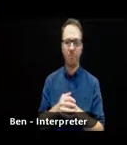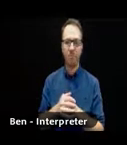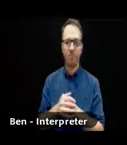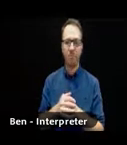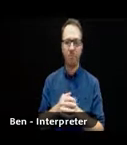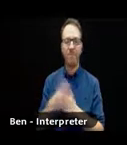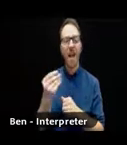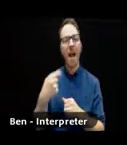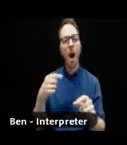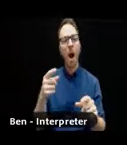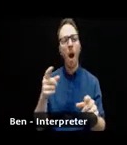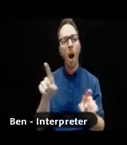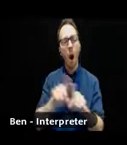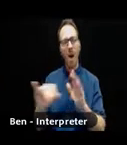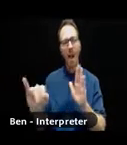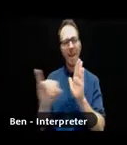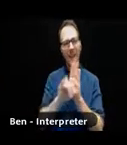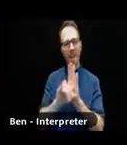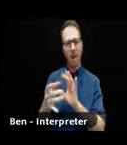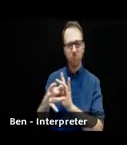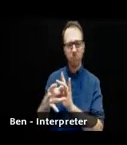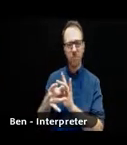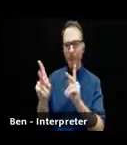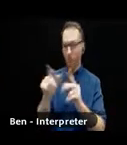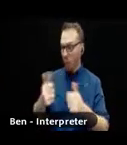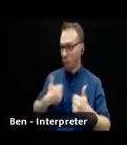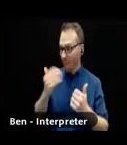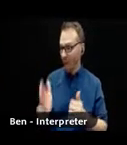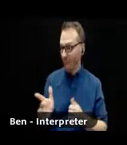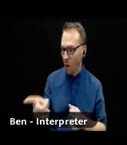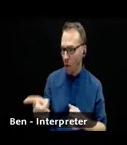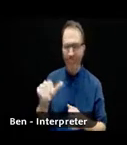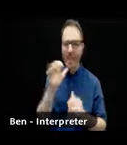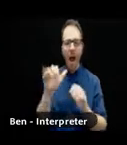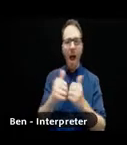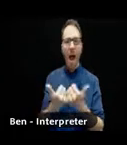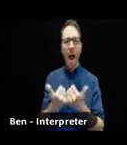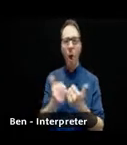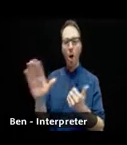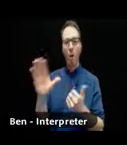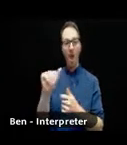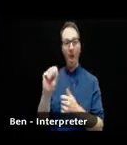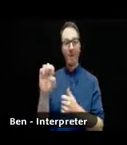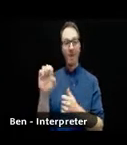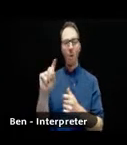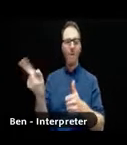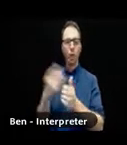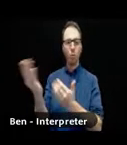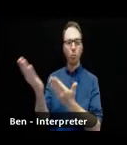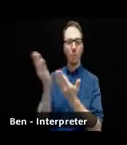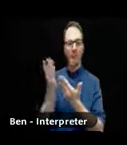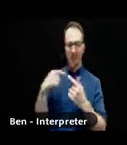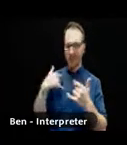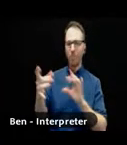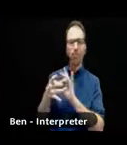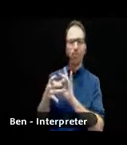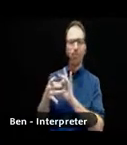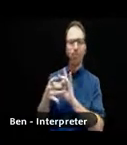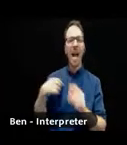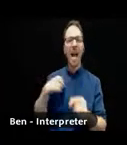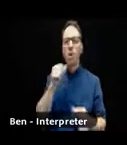And I often identified with people as survivors, even if that's not how their case was first presented to me. I don't say